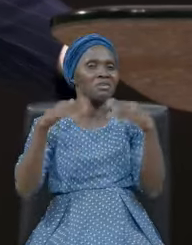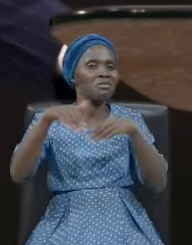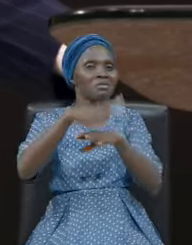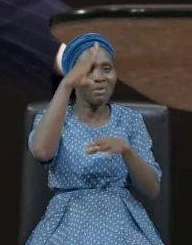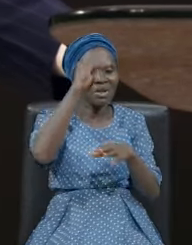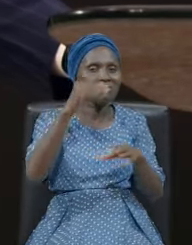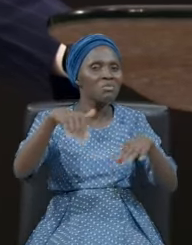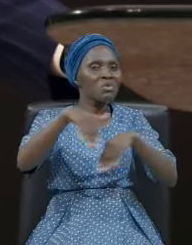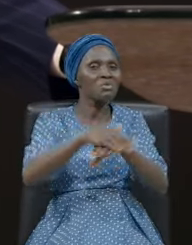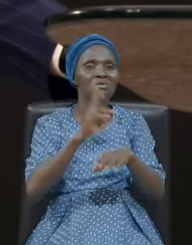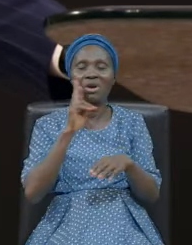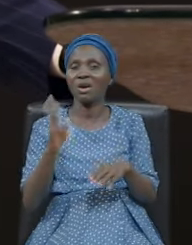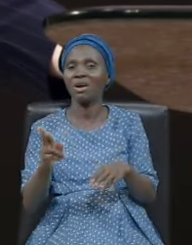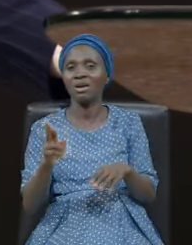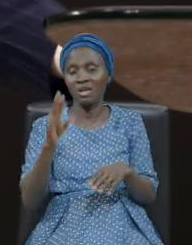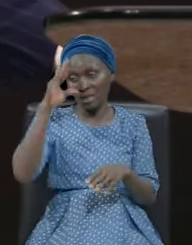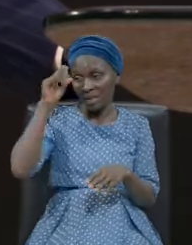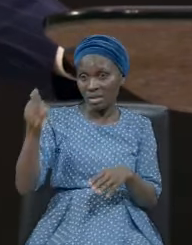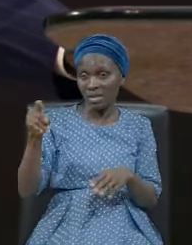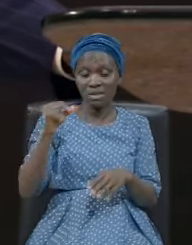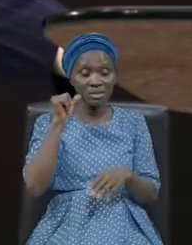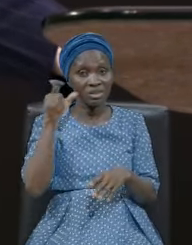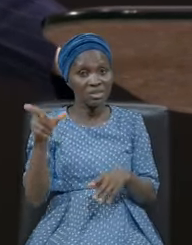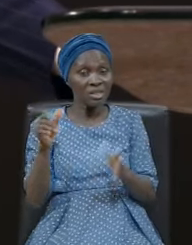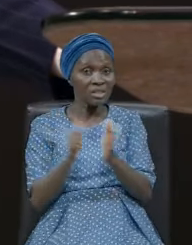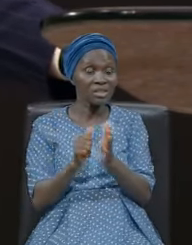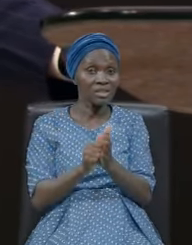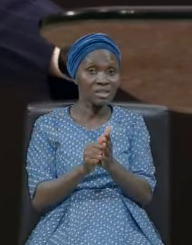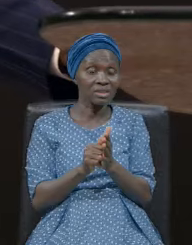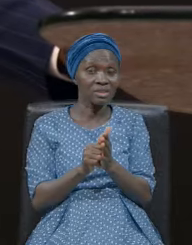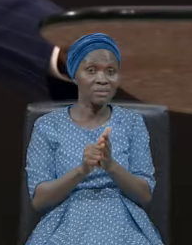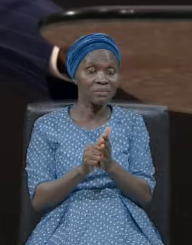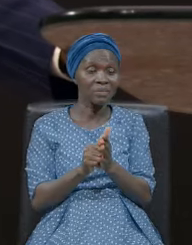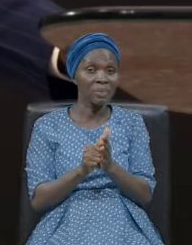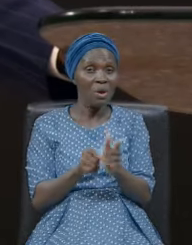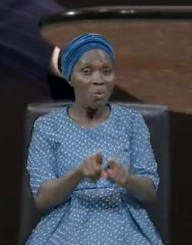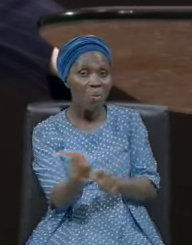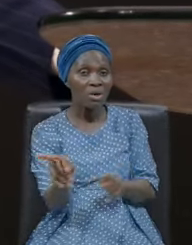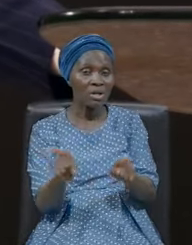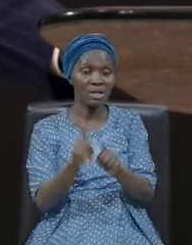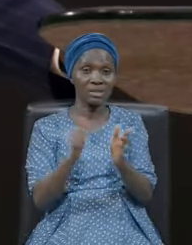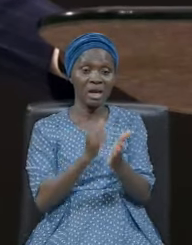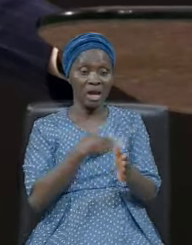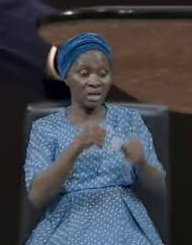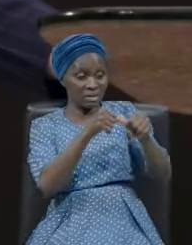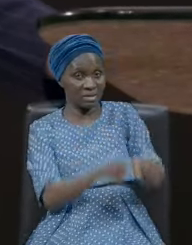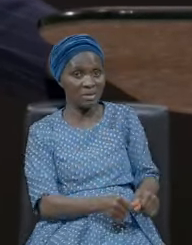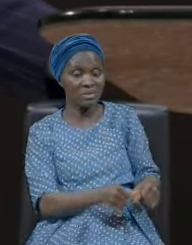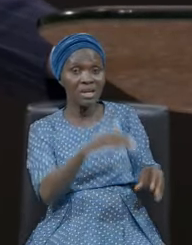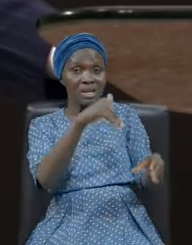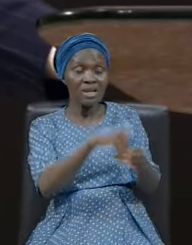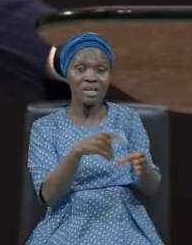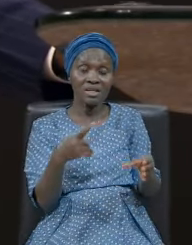she that wanders like that and remains in the congregation of the dead until the